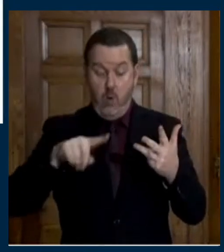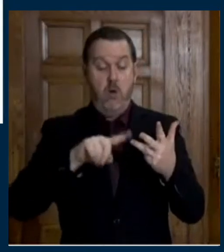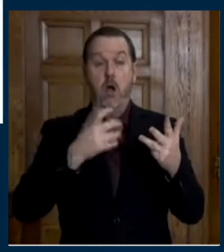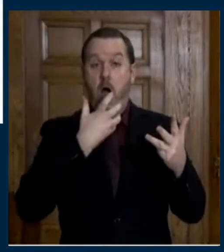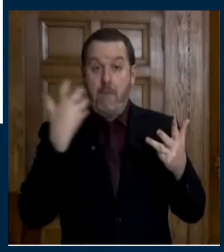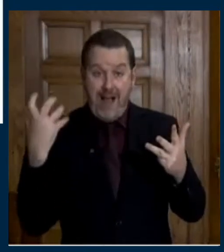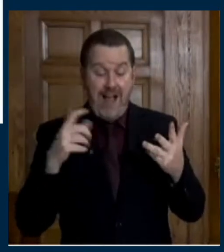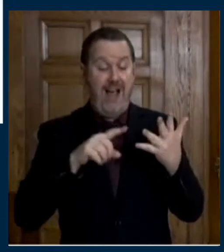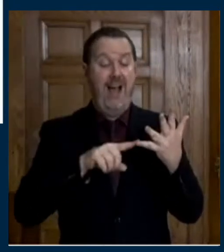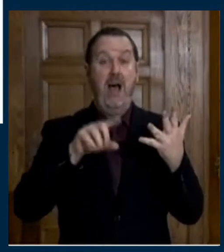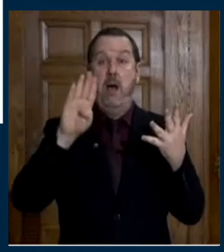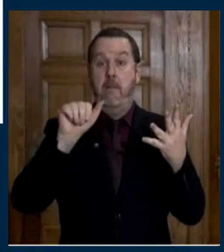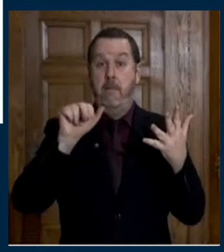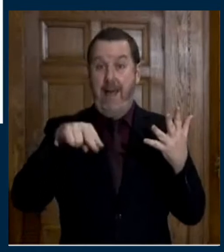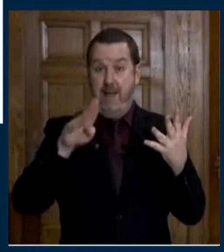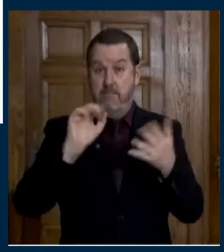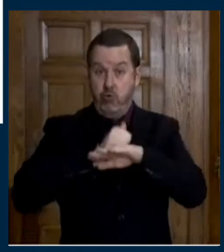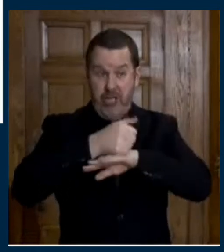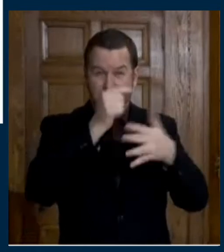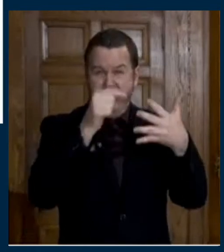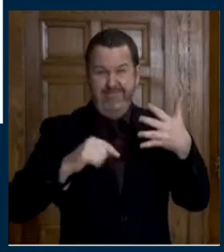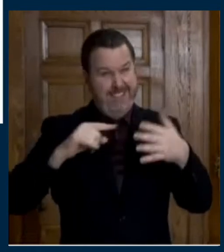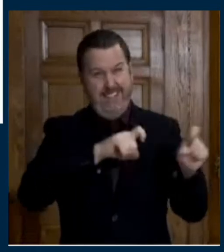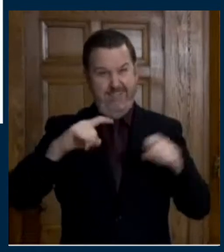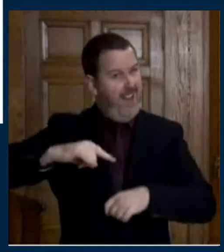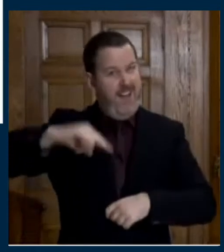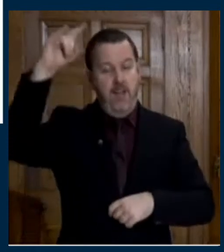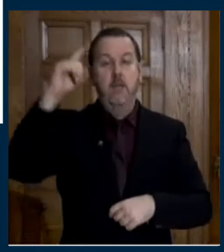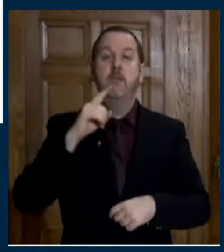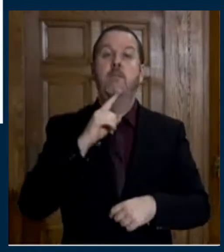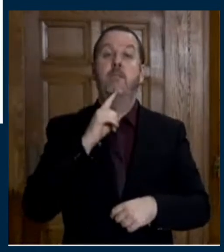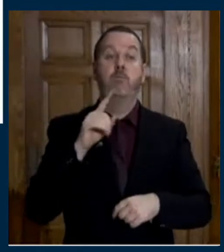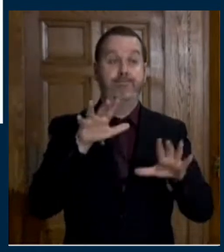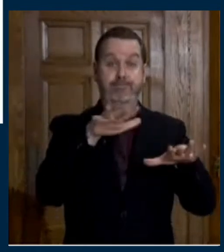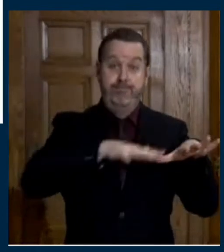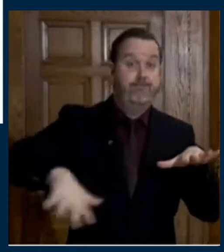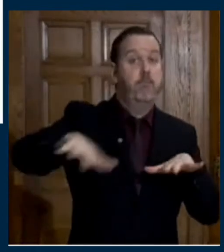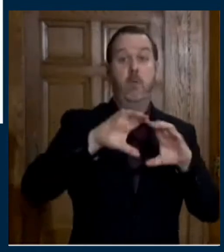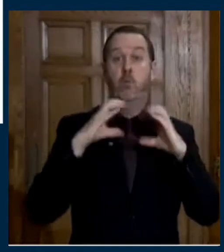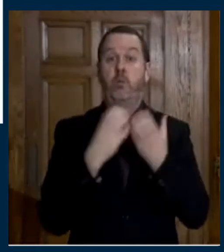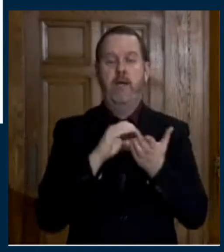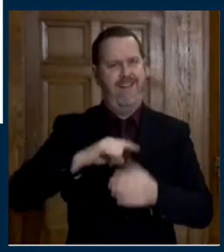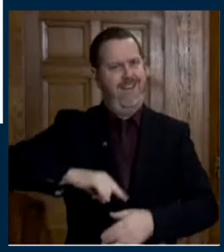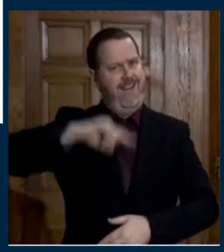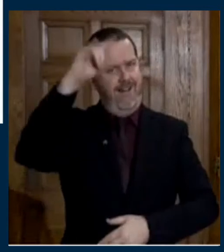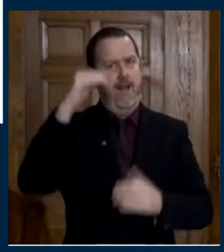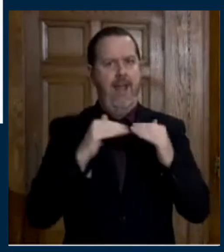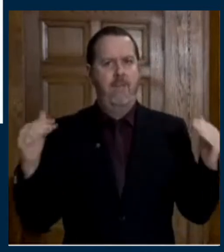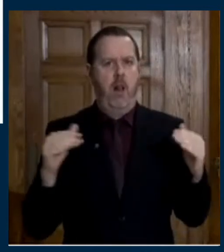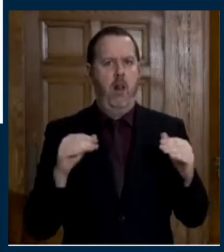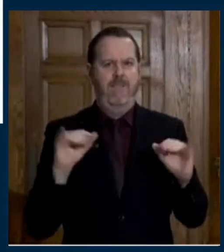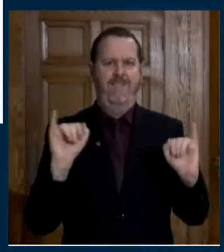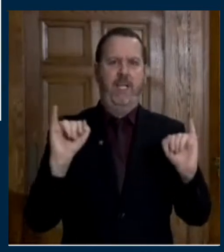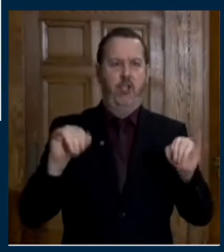Craigavon. Nonetheless, there are high levels of infection everywhere in the community. We need to remain very